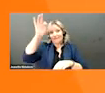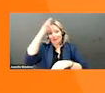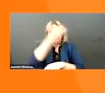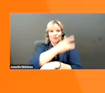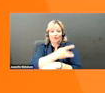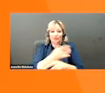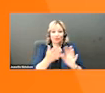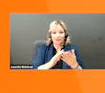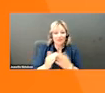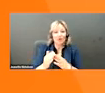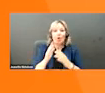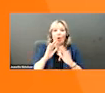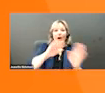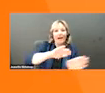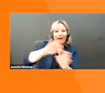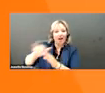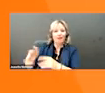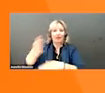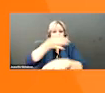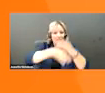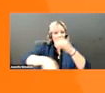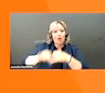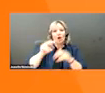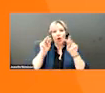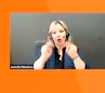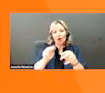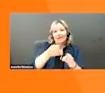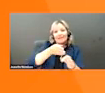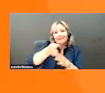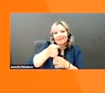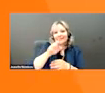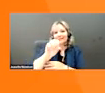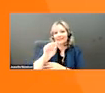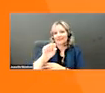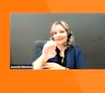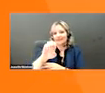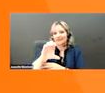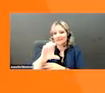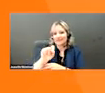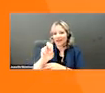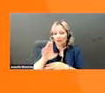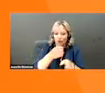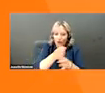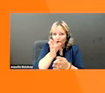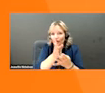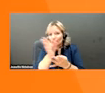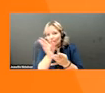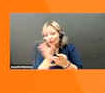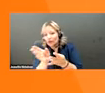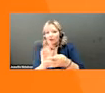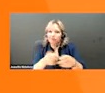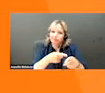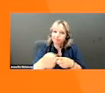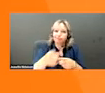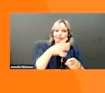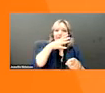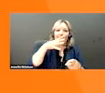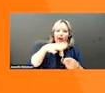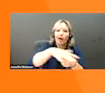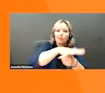great funding for innovation and technology that is making advancements in the agricultural